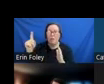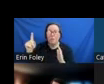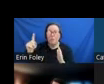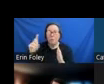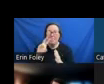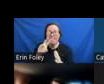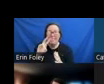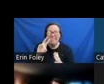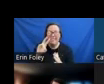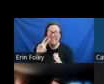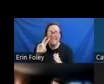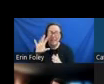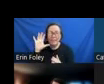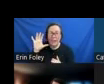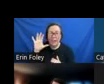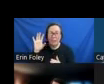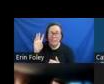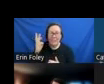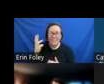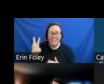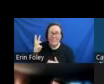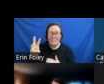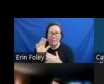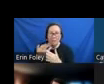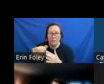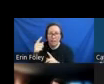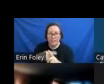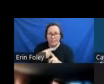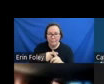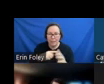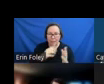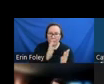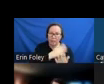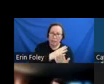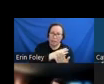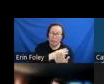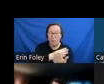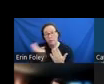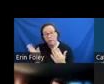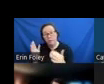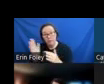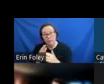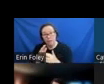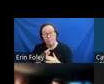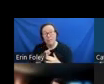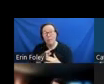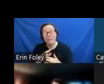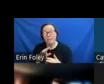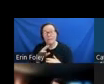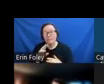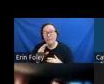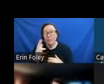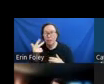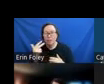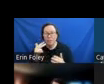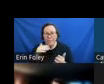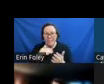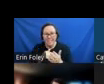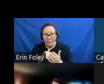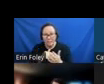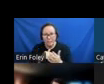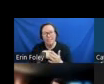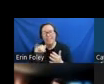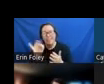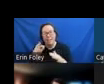$716 a month. The highest end is $1,397 a month, and that would be a person living in an